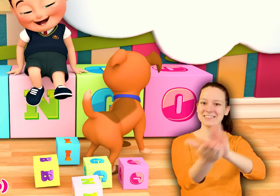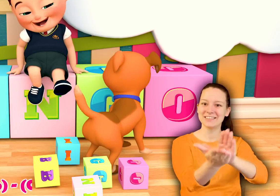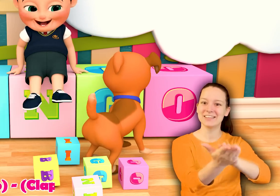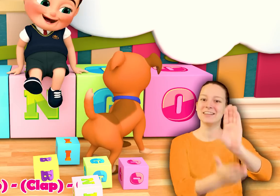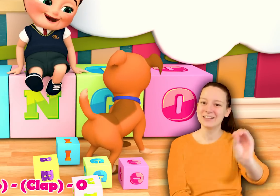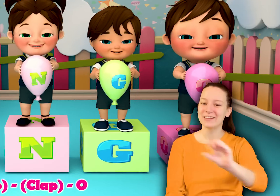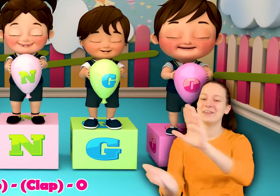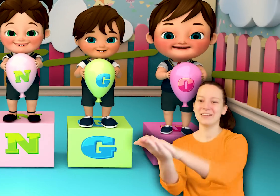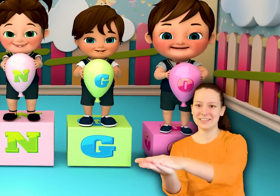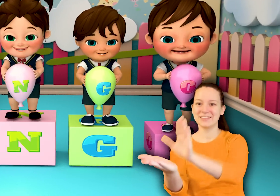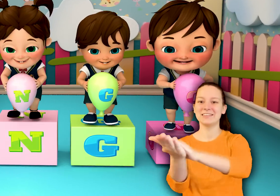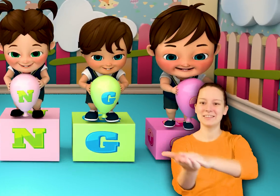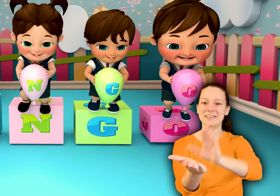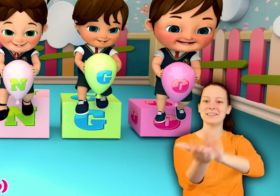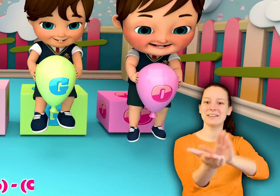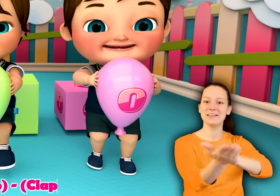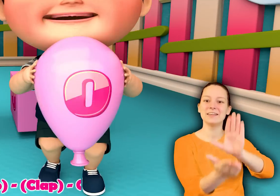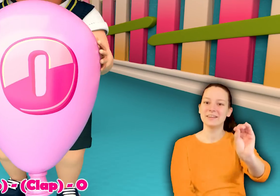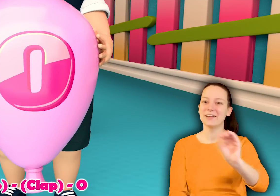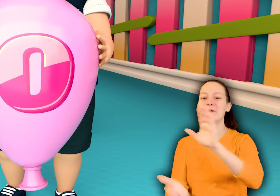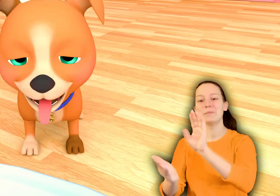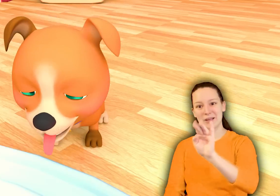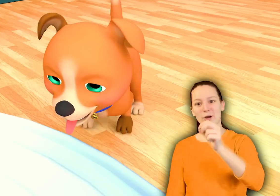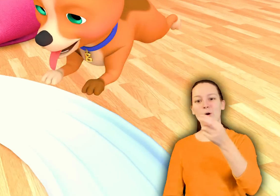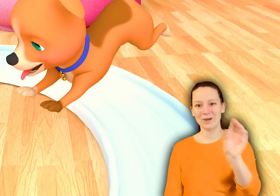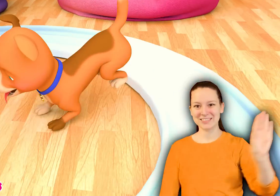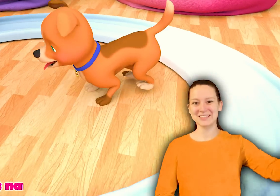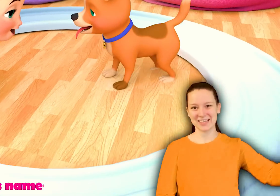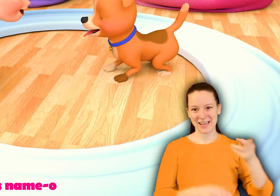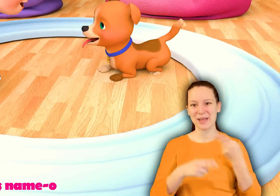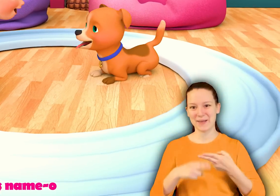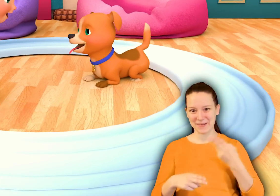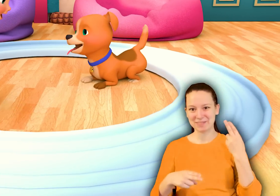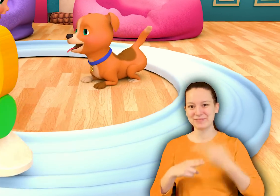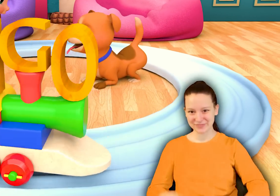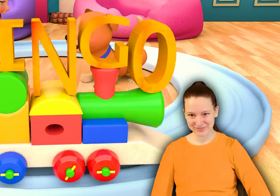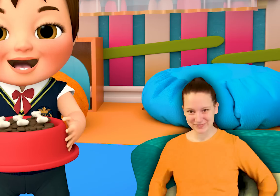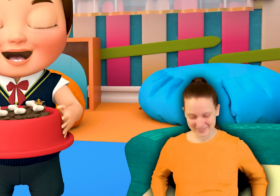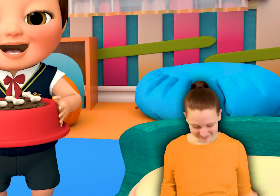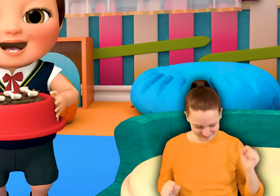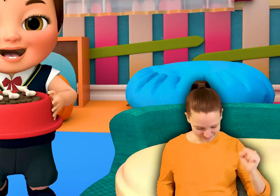oh oh oh when Bingo was his name